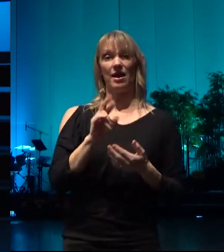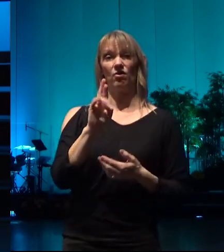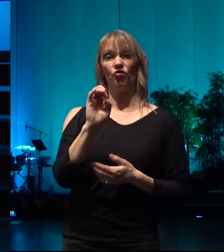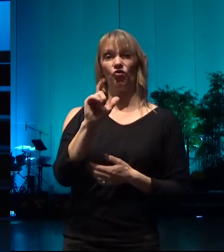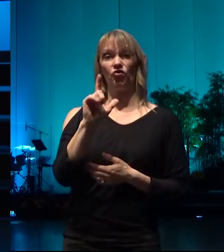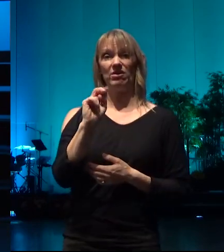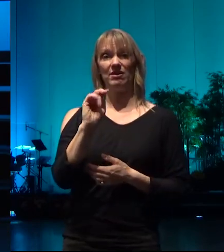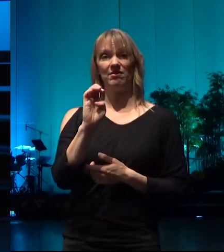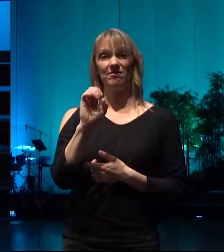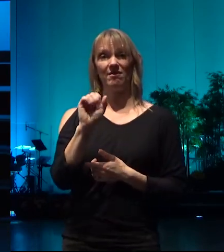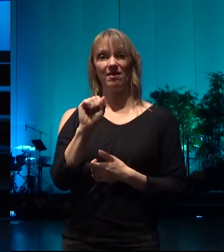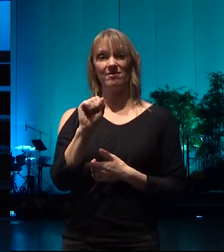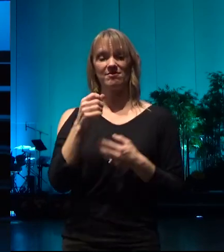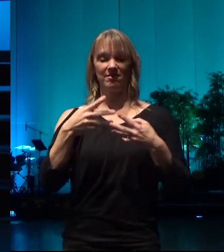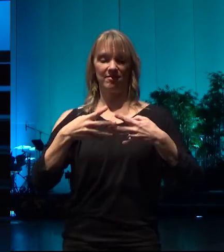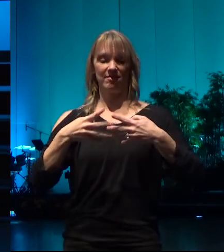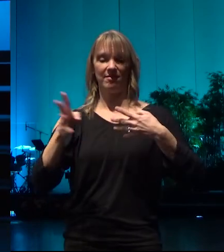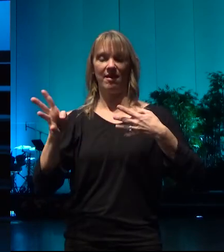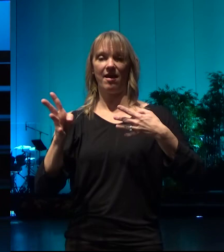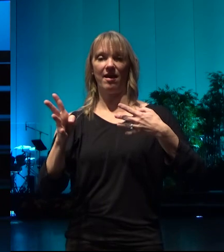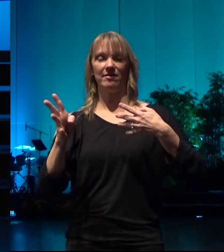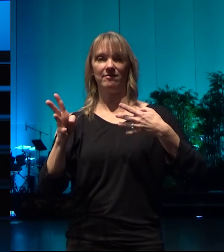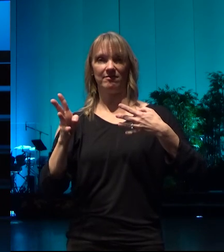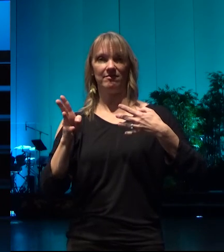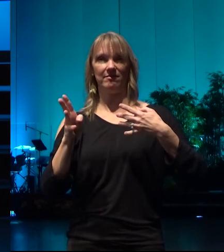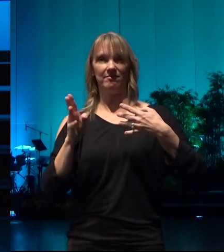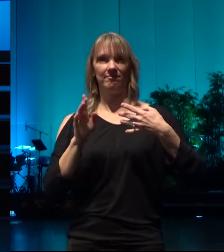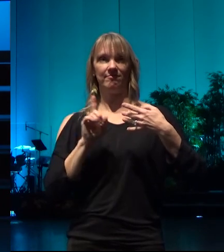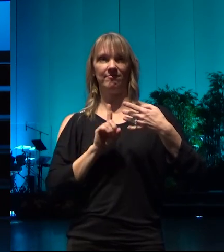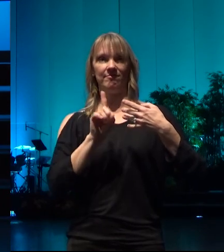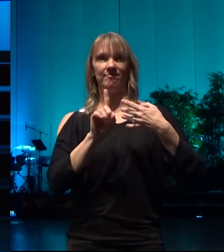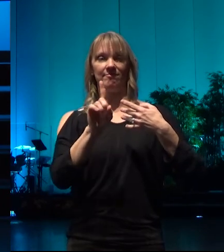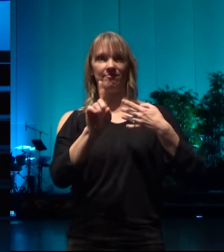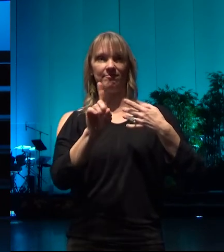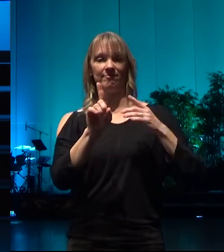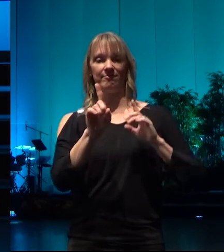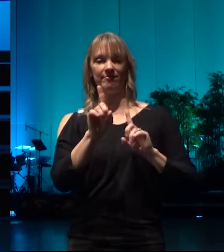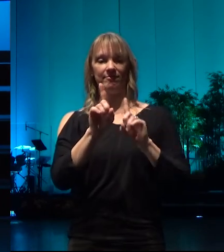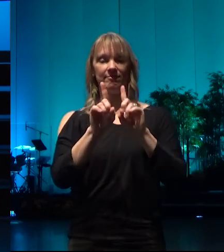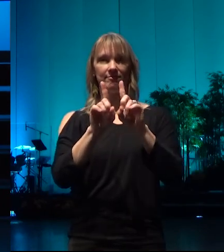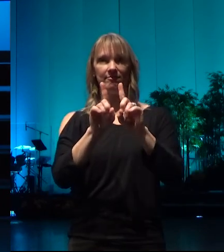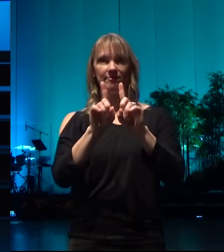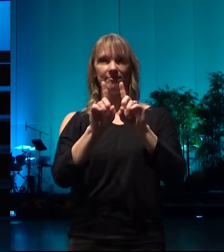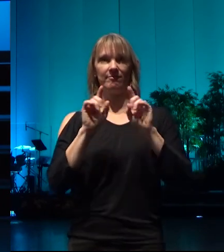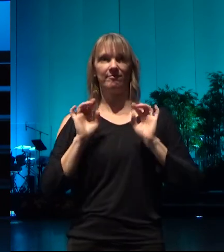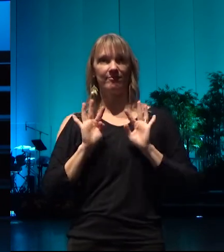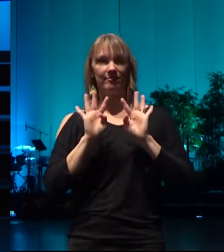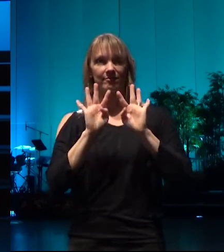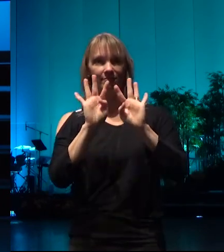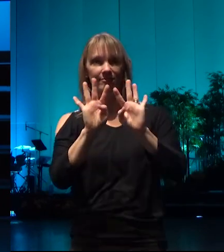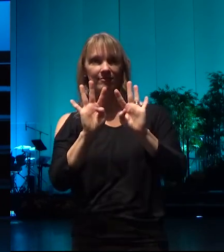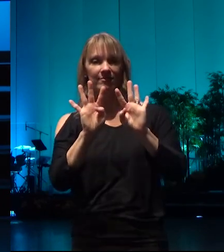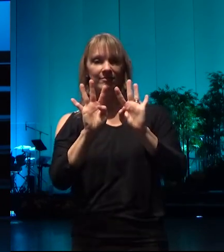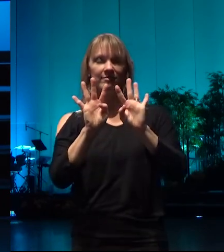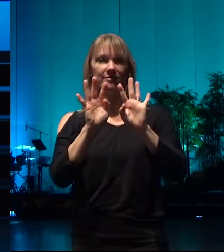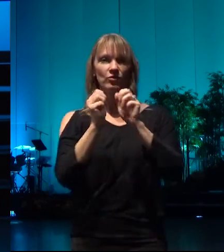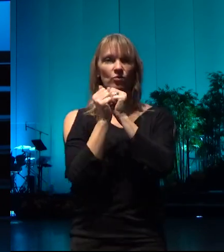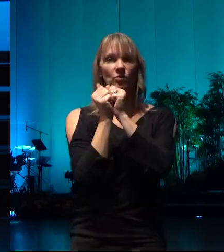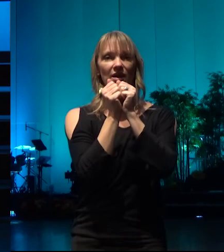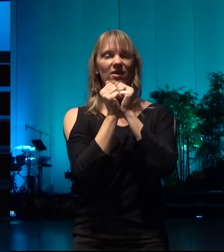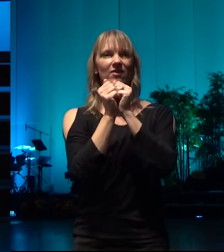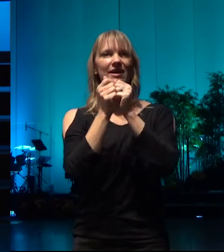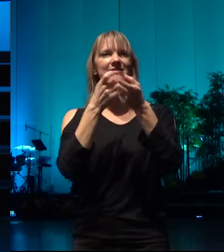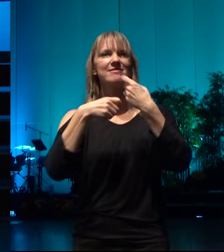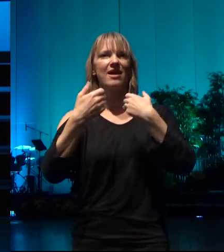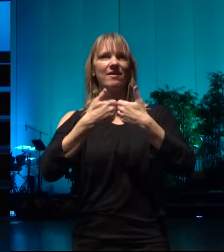world together. I want that new world. I am a stand for that new world. And I'm inviting us to step